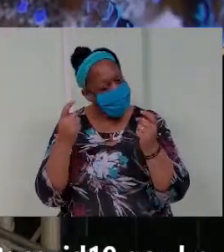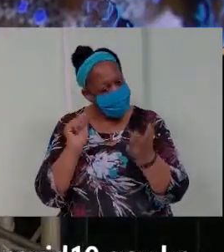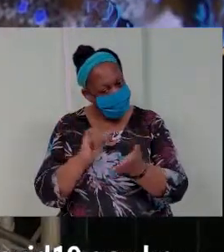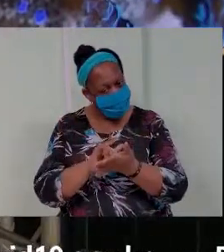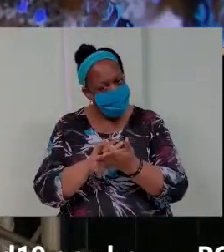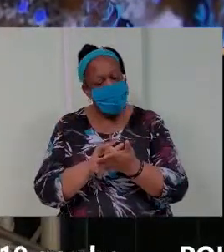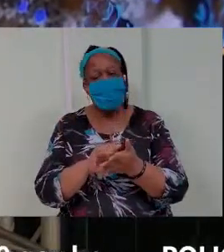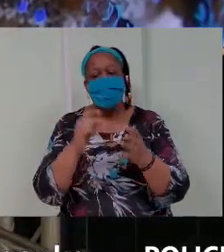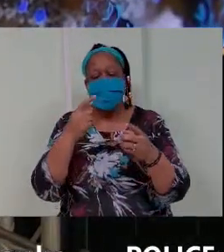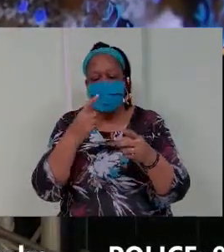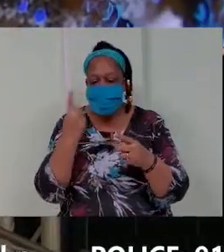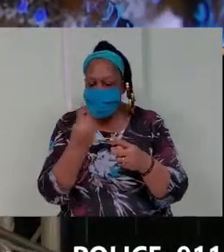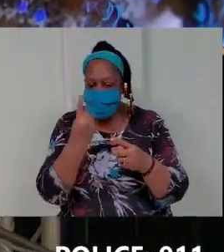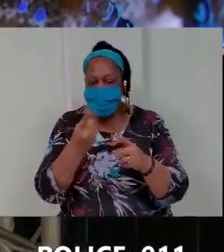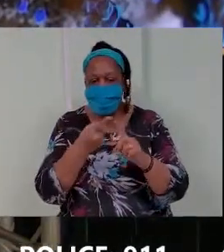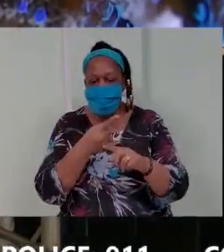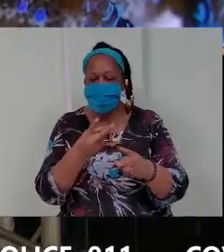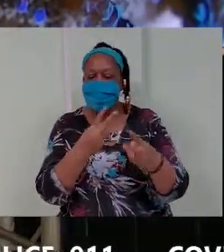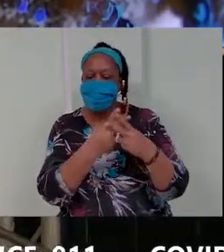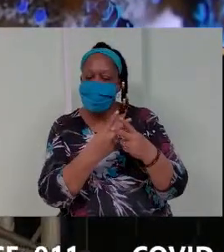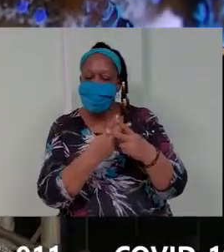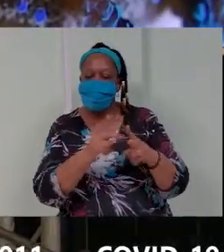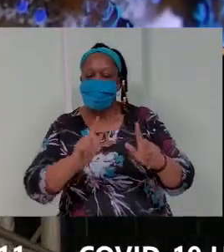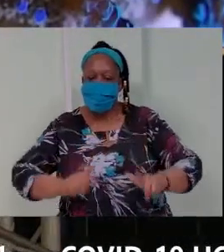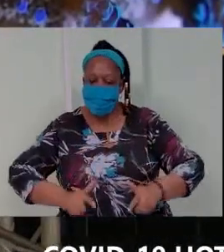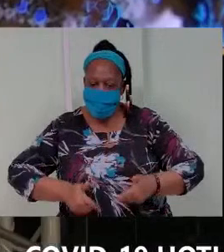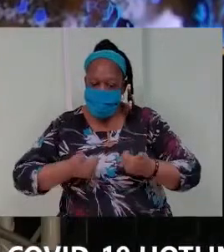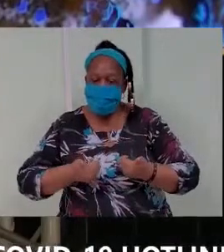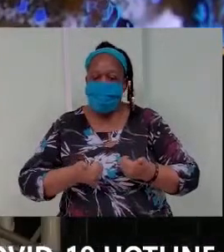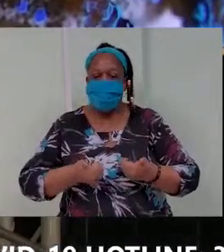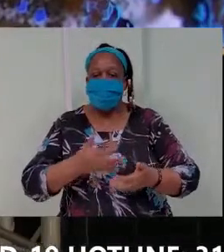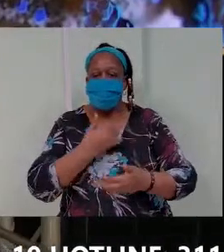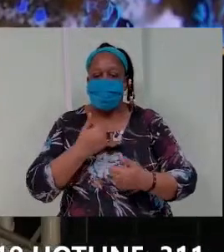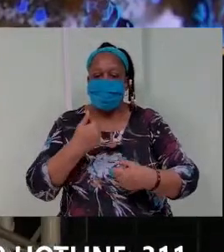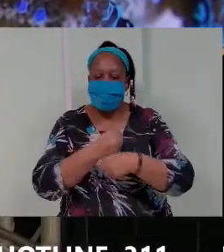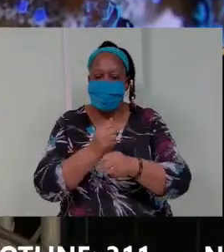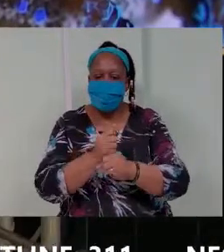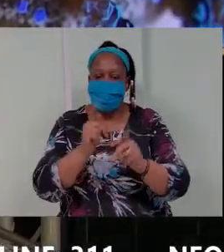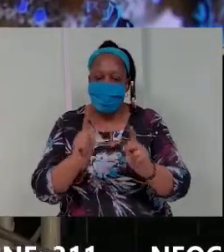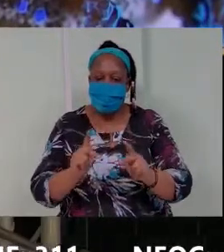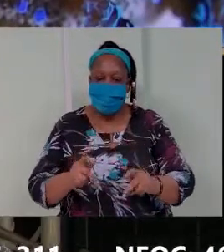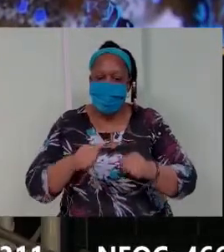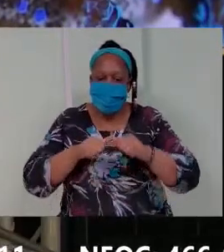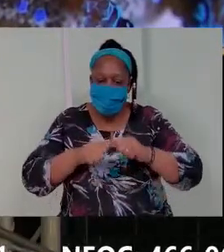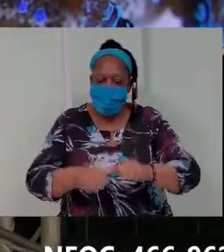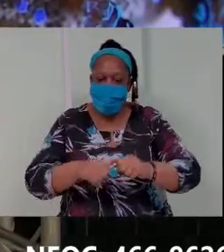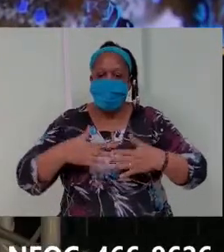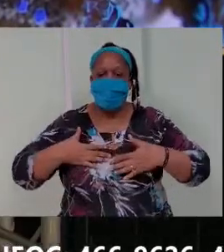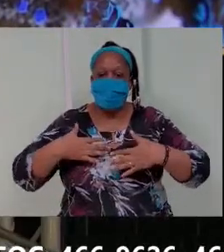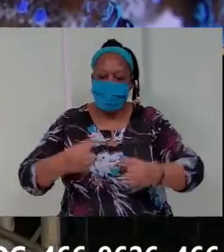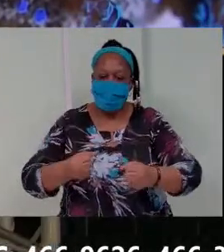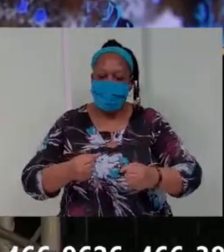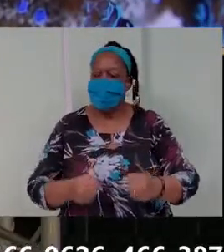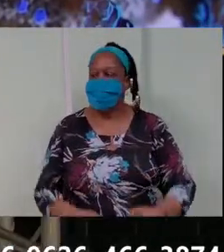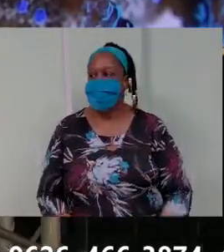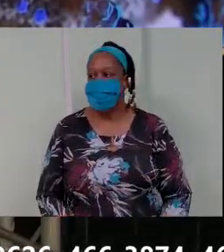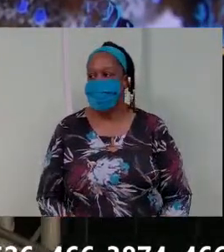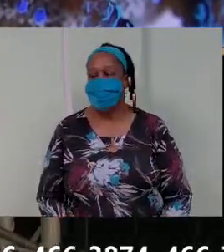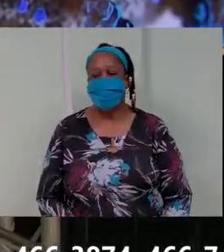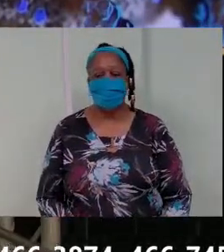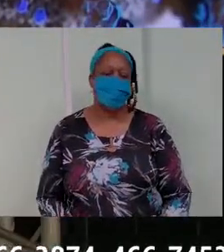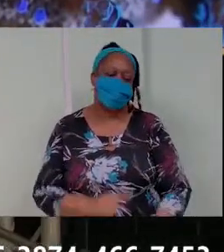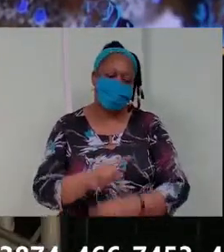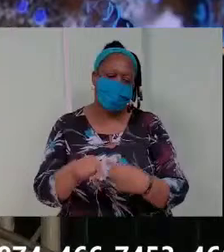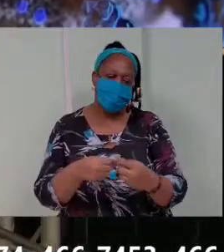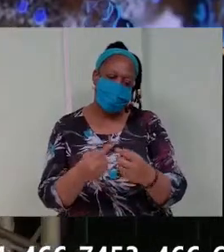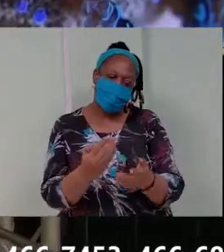is to save lives and to help keep us healthy, not to penalize us. So as we make the